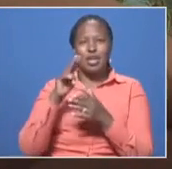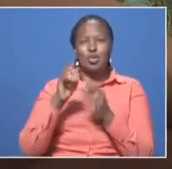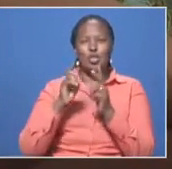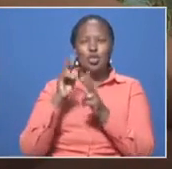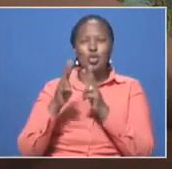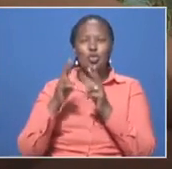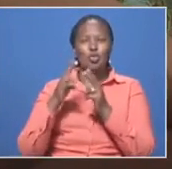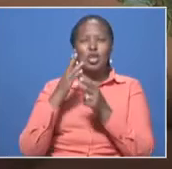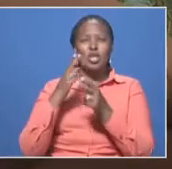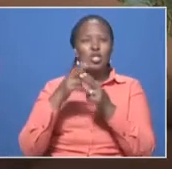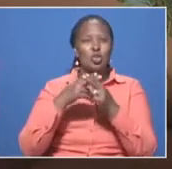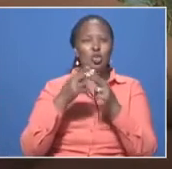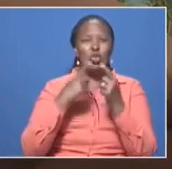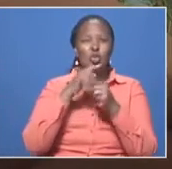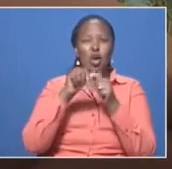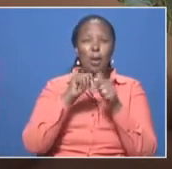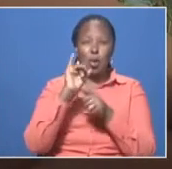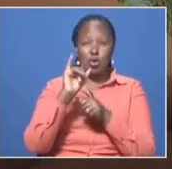talk about